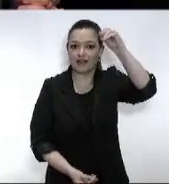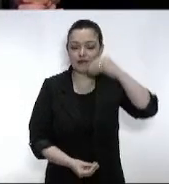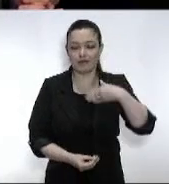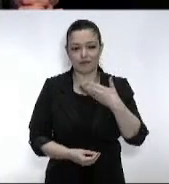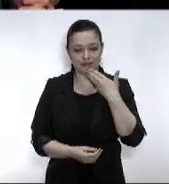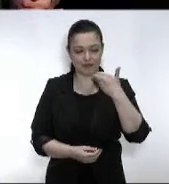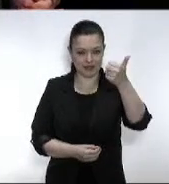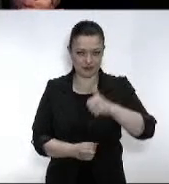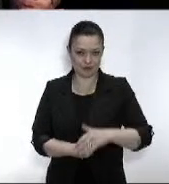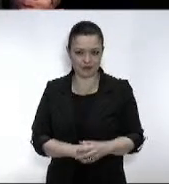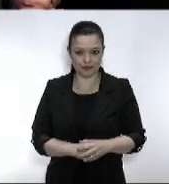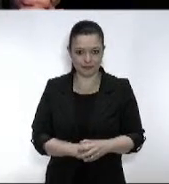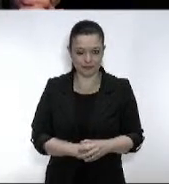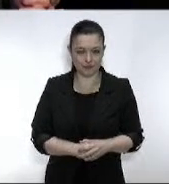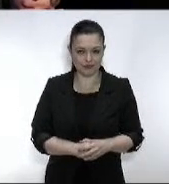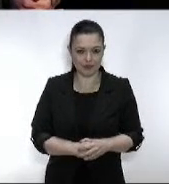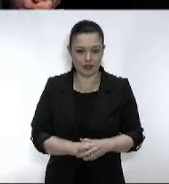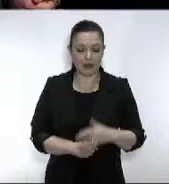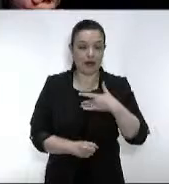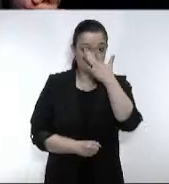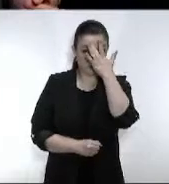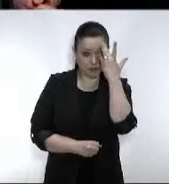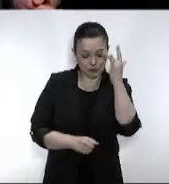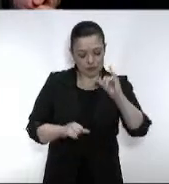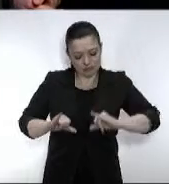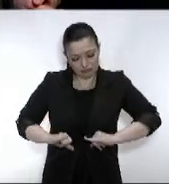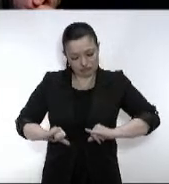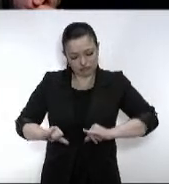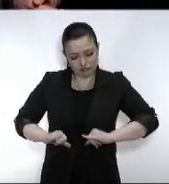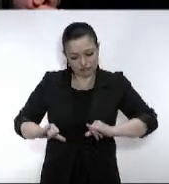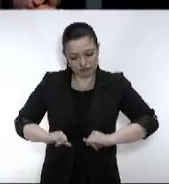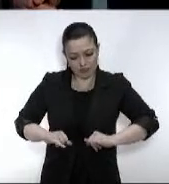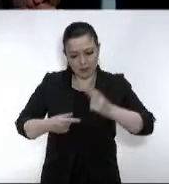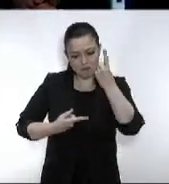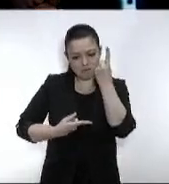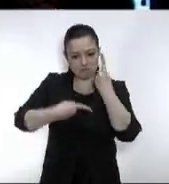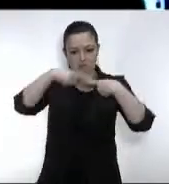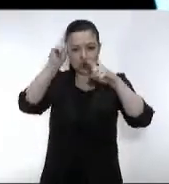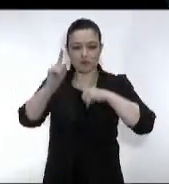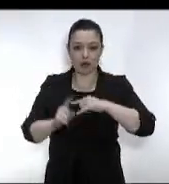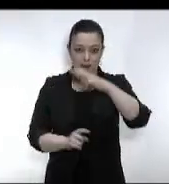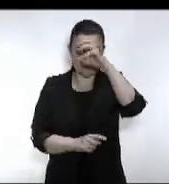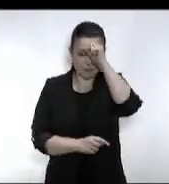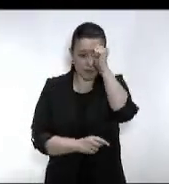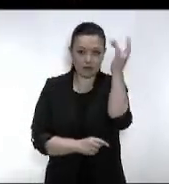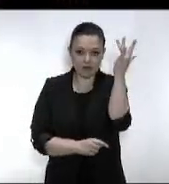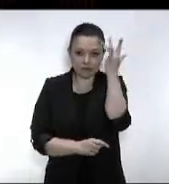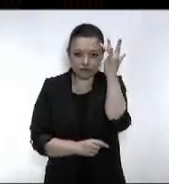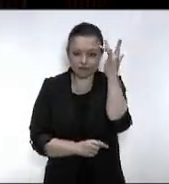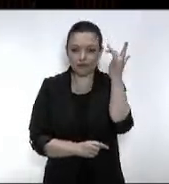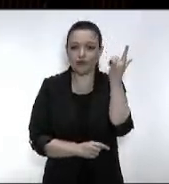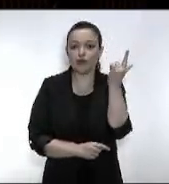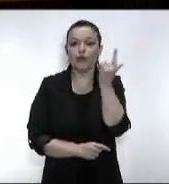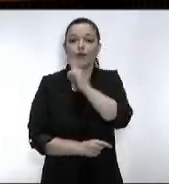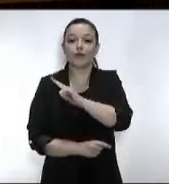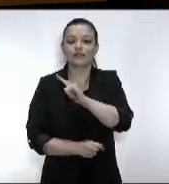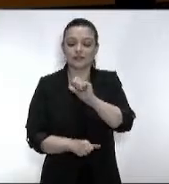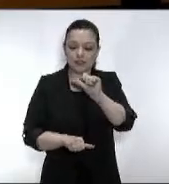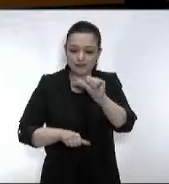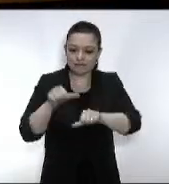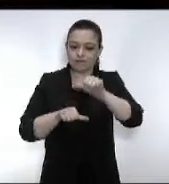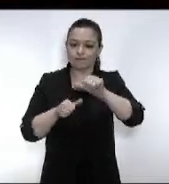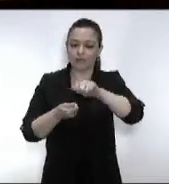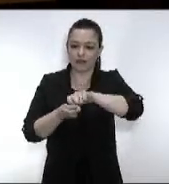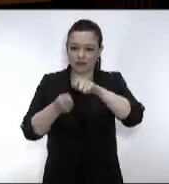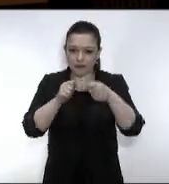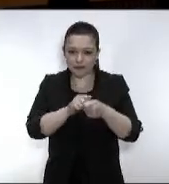are the people that learn with suffering, that learn lessons from suffering, and that find ways